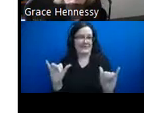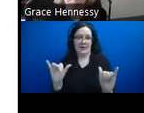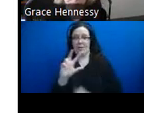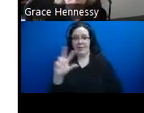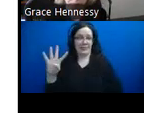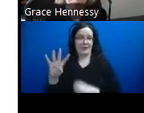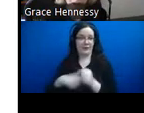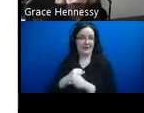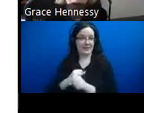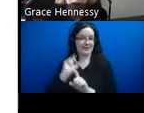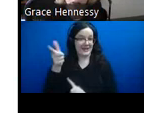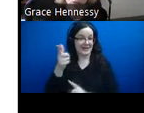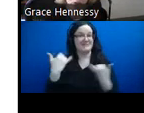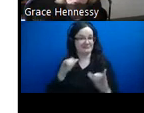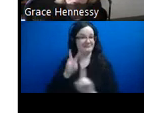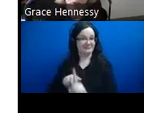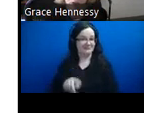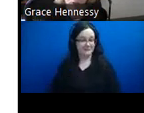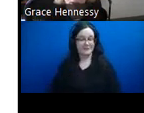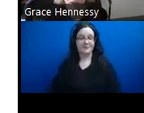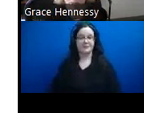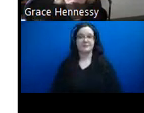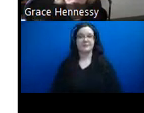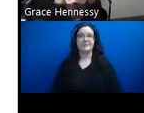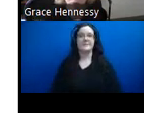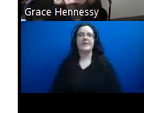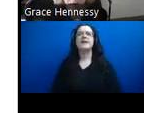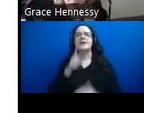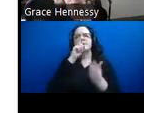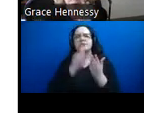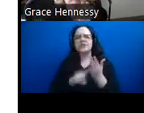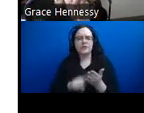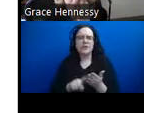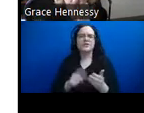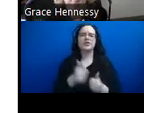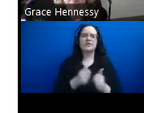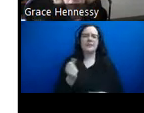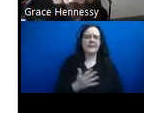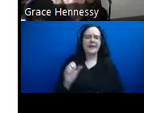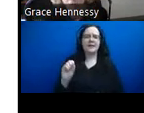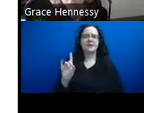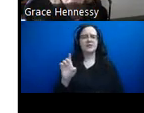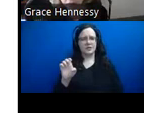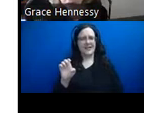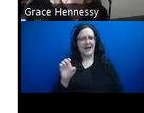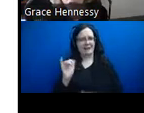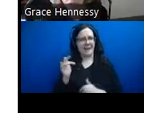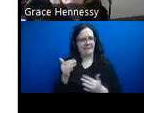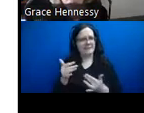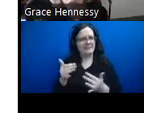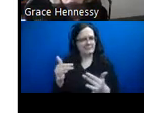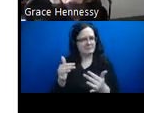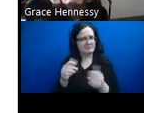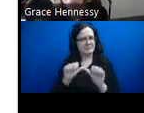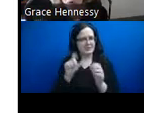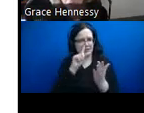later. As research into the relationship between problem gambling and suicide progressed, some interesting findings about the